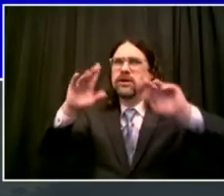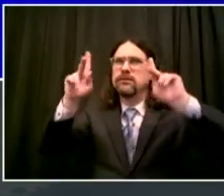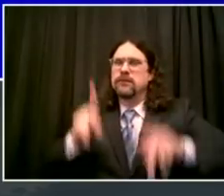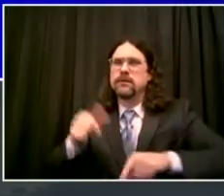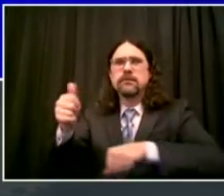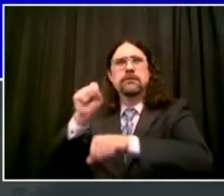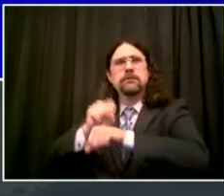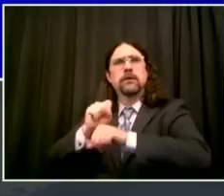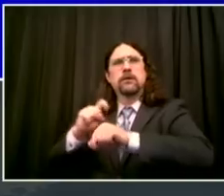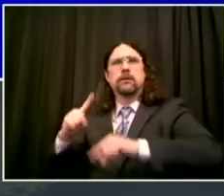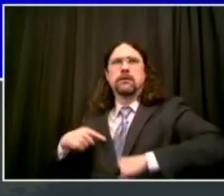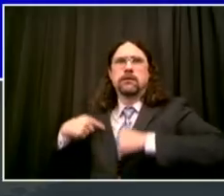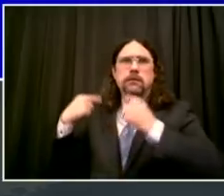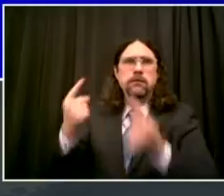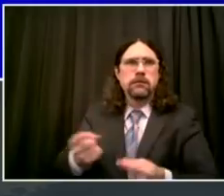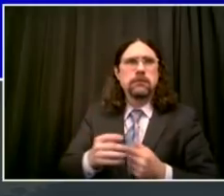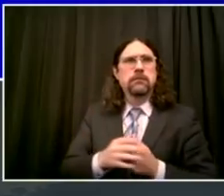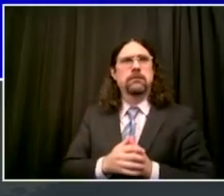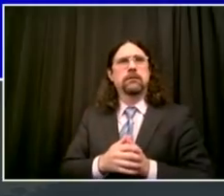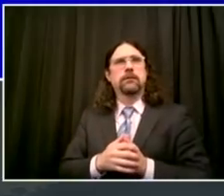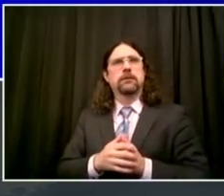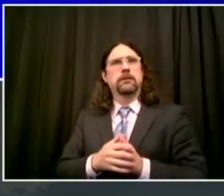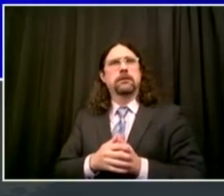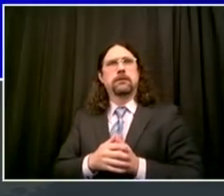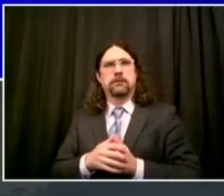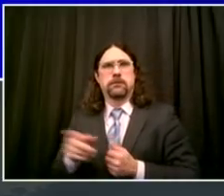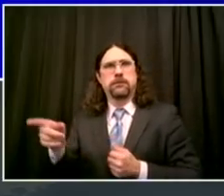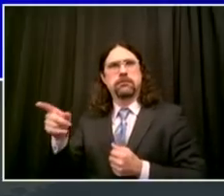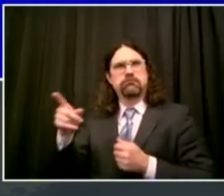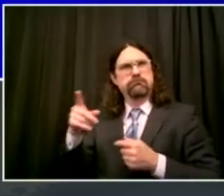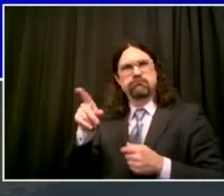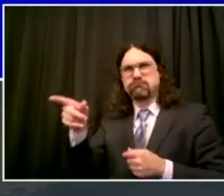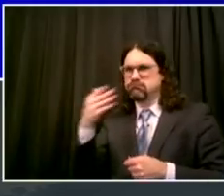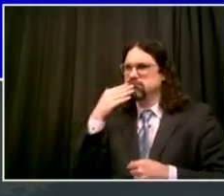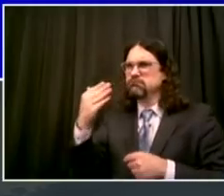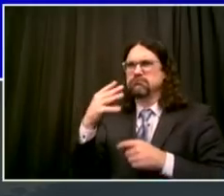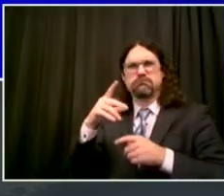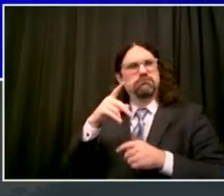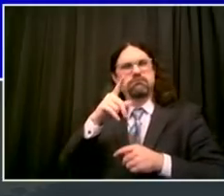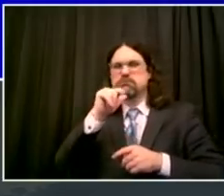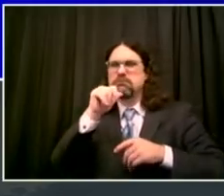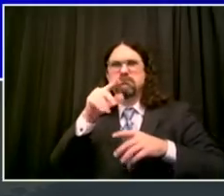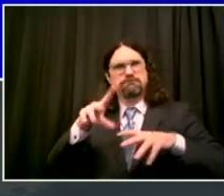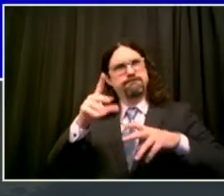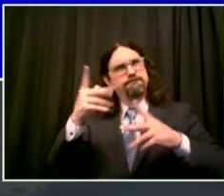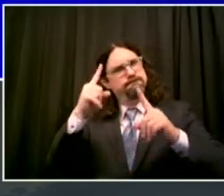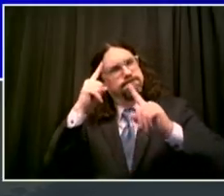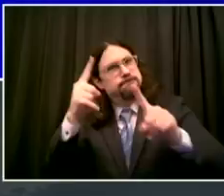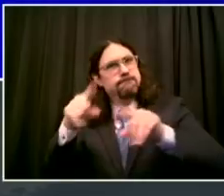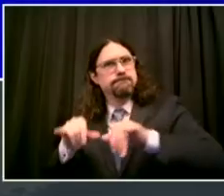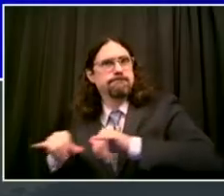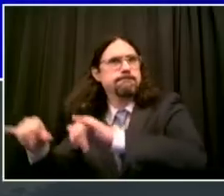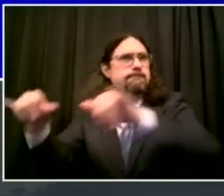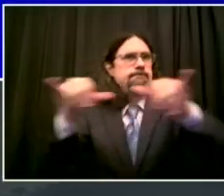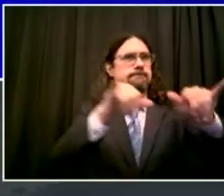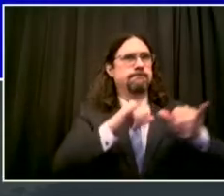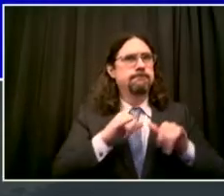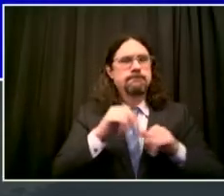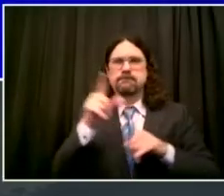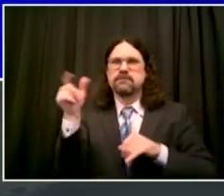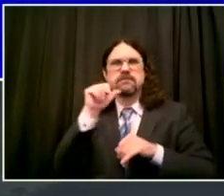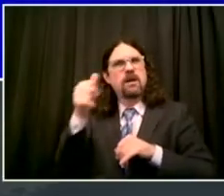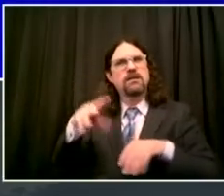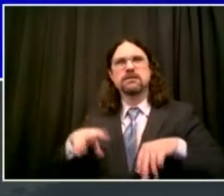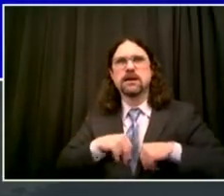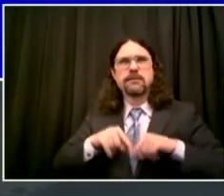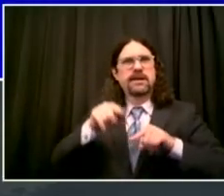the inequities that have pervaded too much of the history of this city and of this country. So we have found a great leader to come